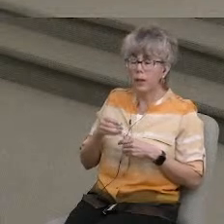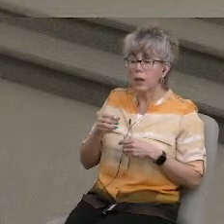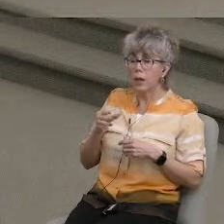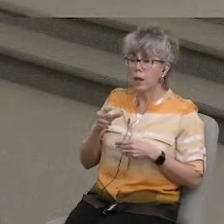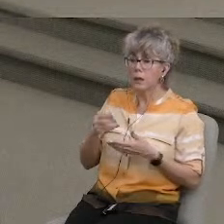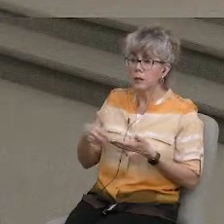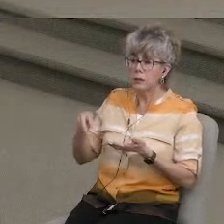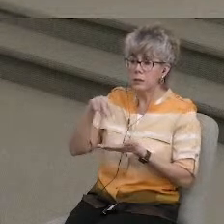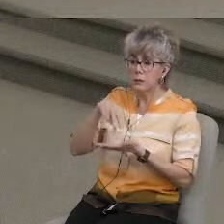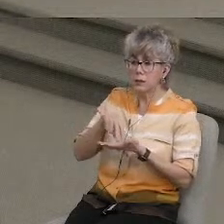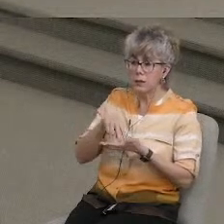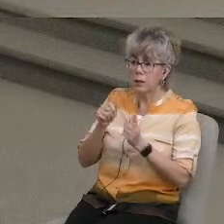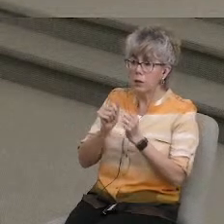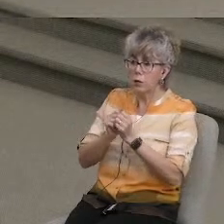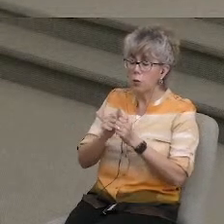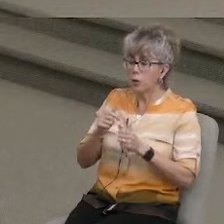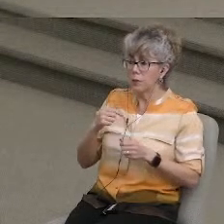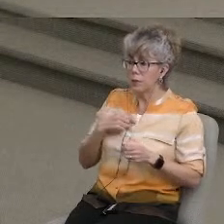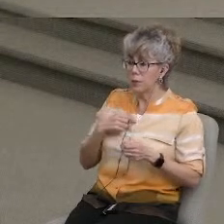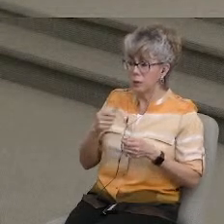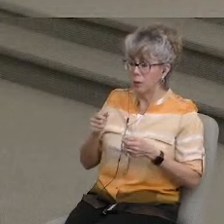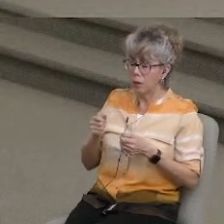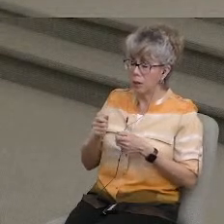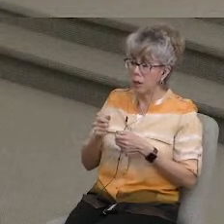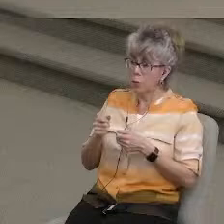Stand with me now as we are dismissed.